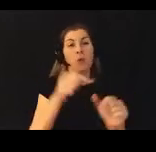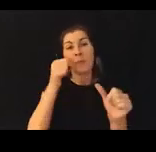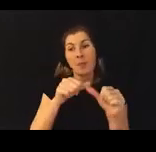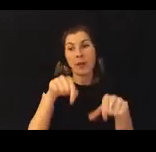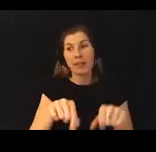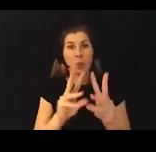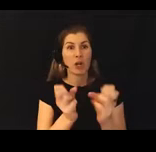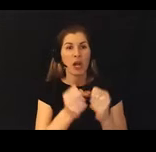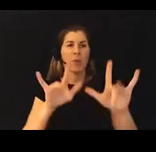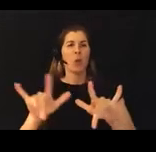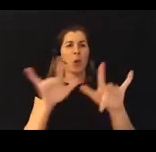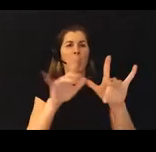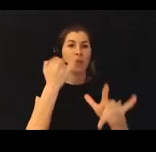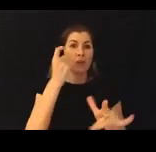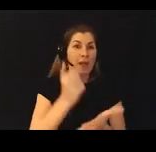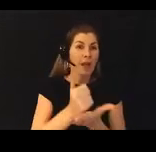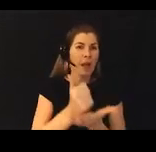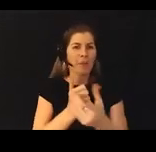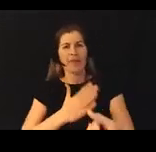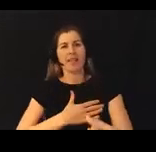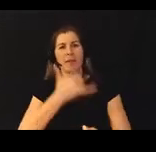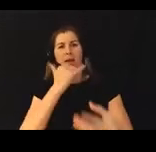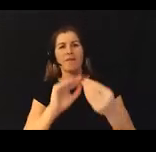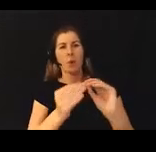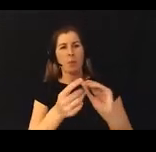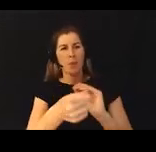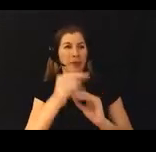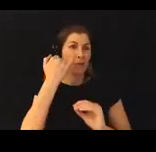And for immediate assistance, there's my cell number once again.